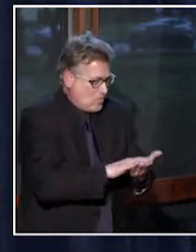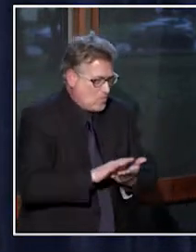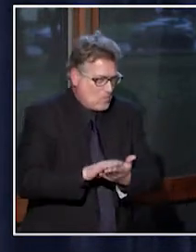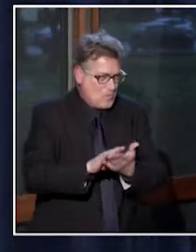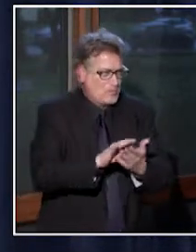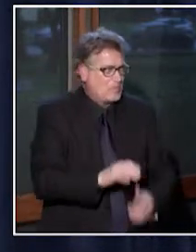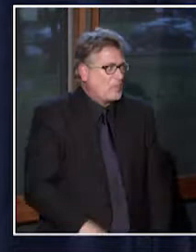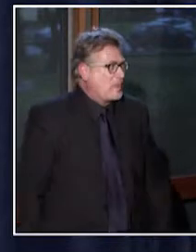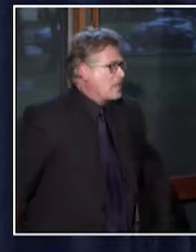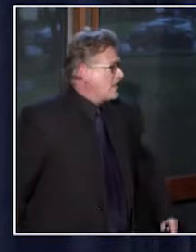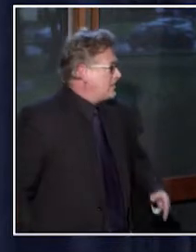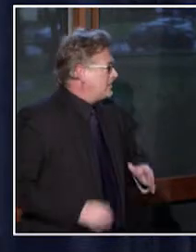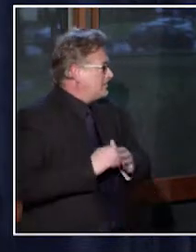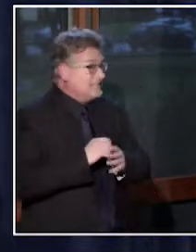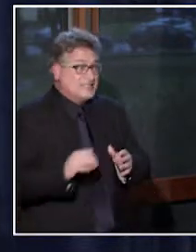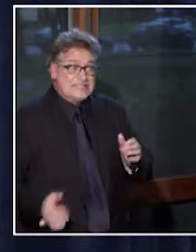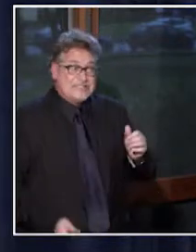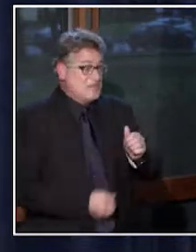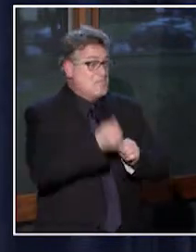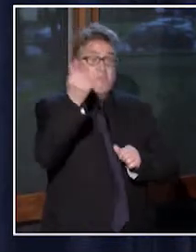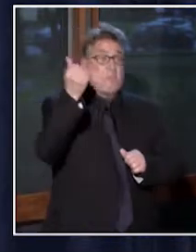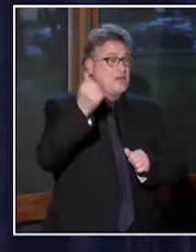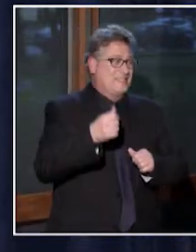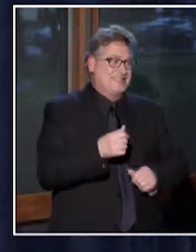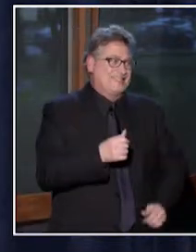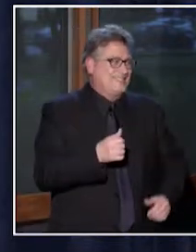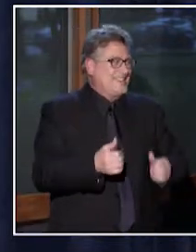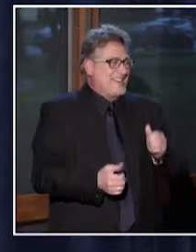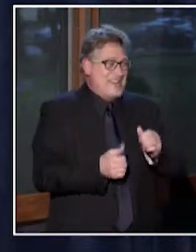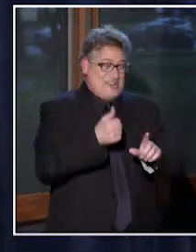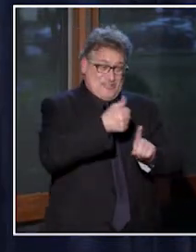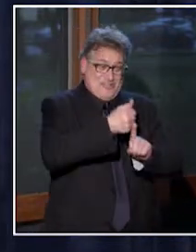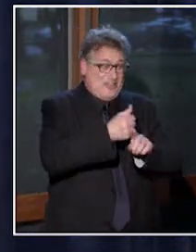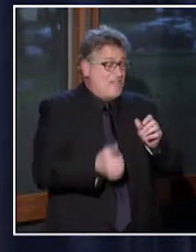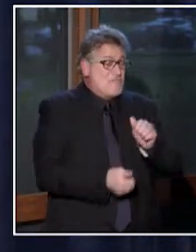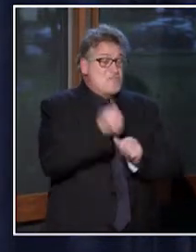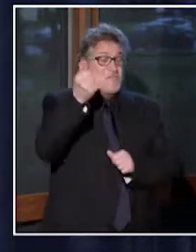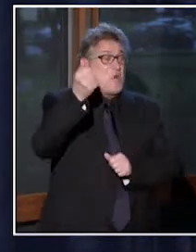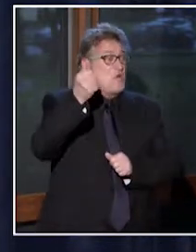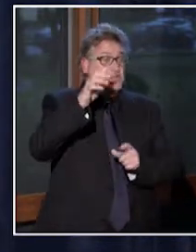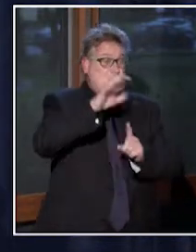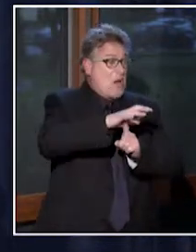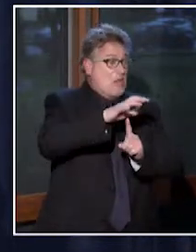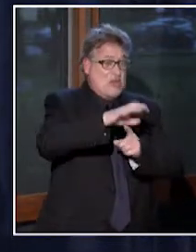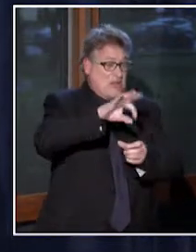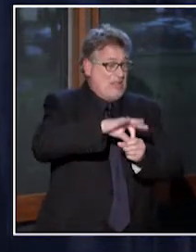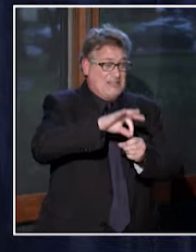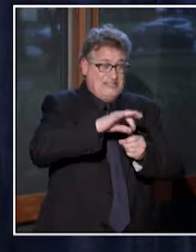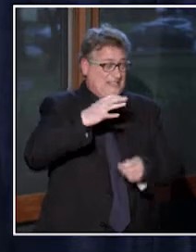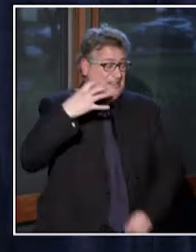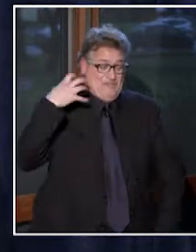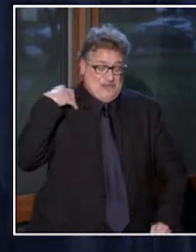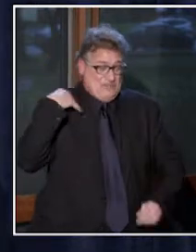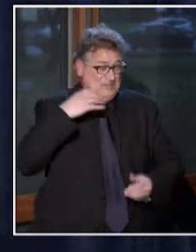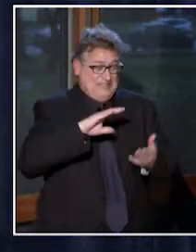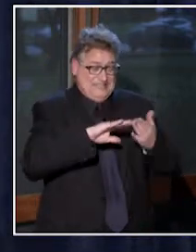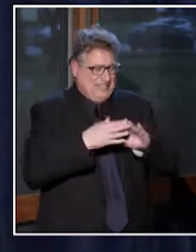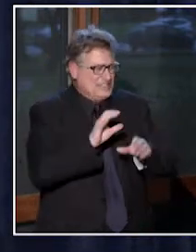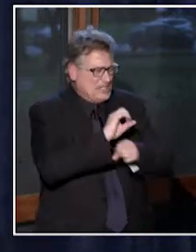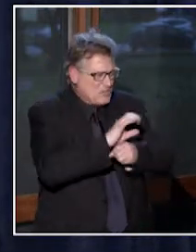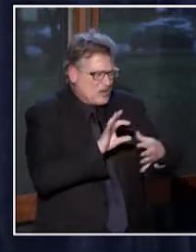And she may be the most popular elected official in the city. She works with us effectively to